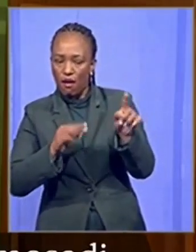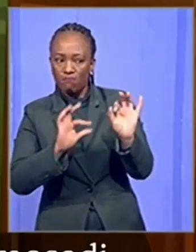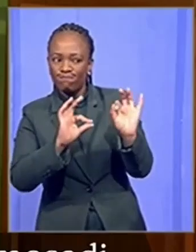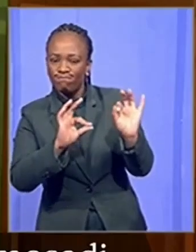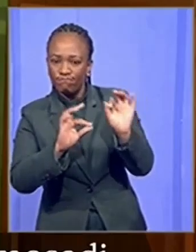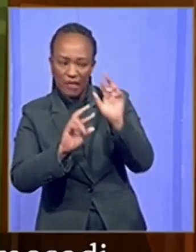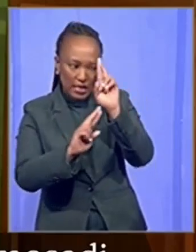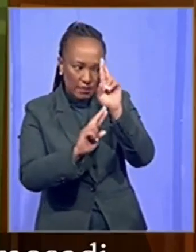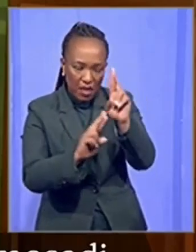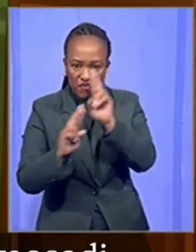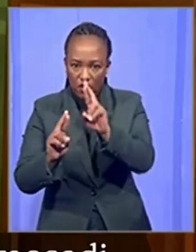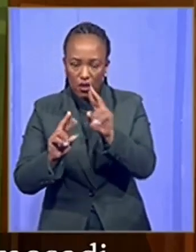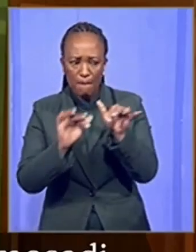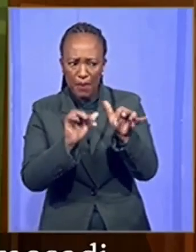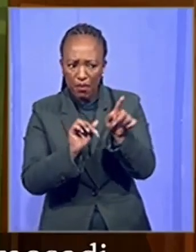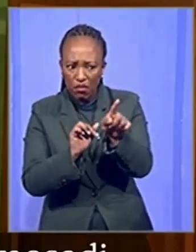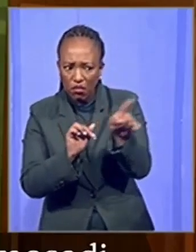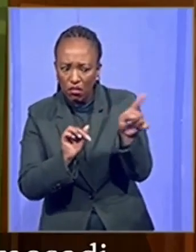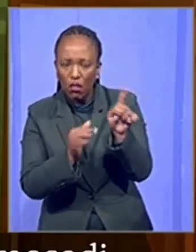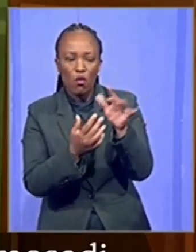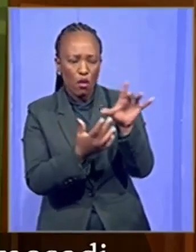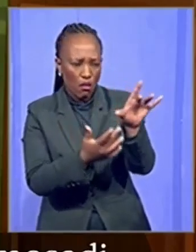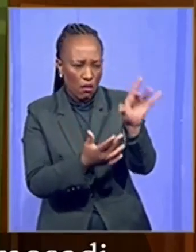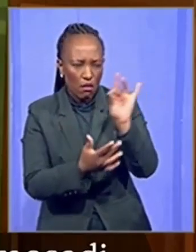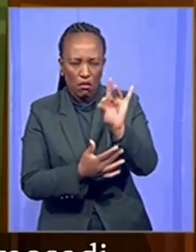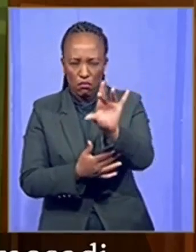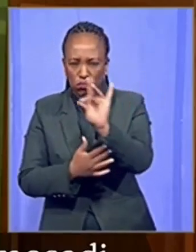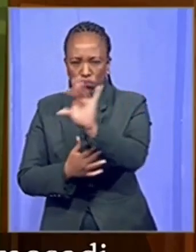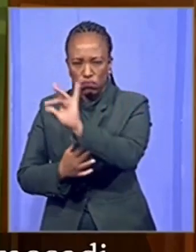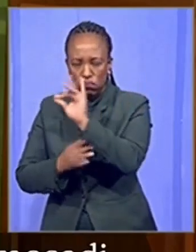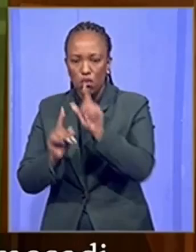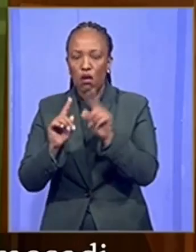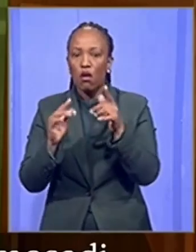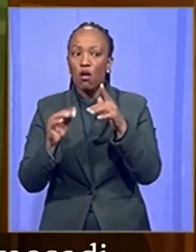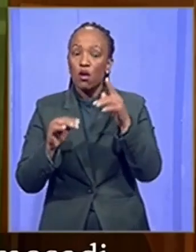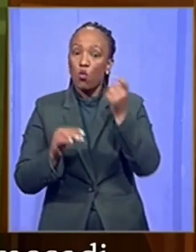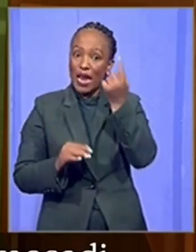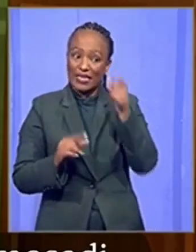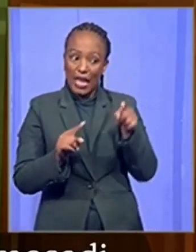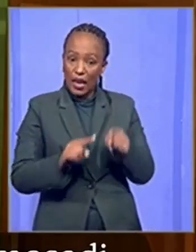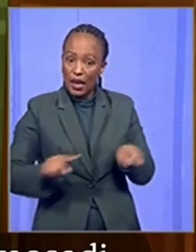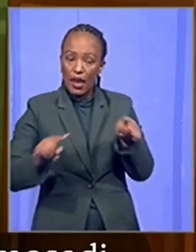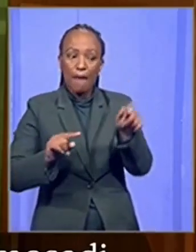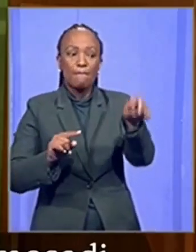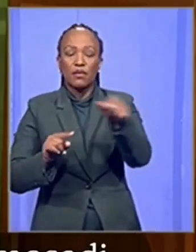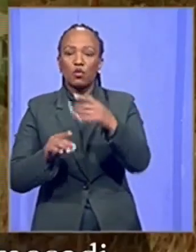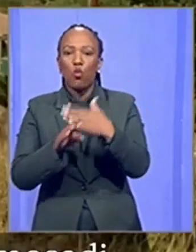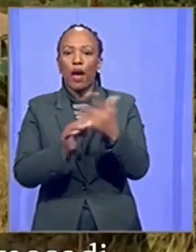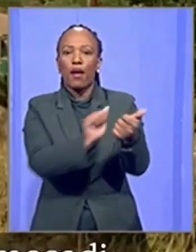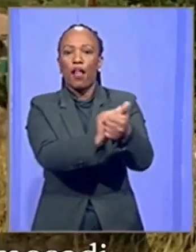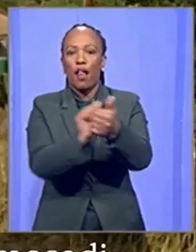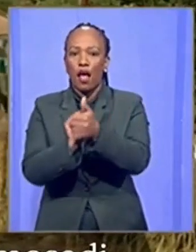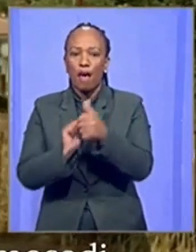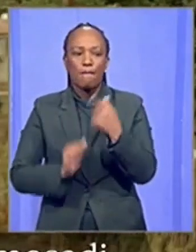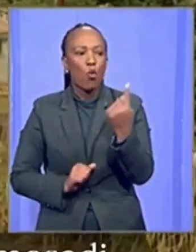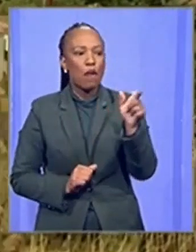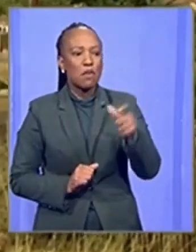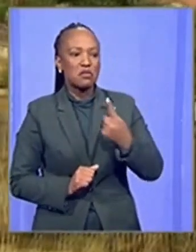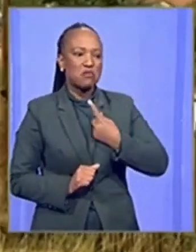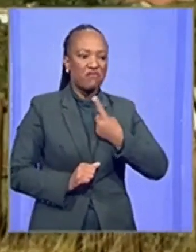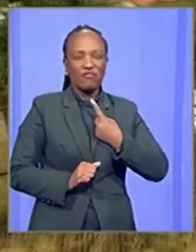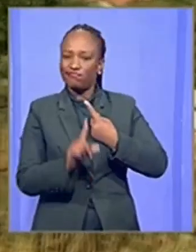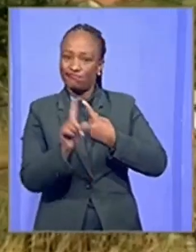of our people, the leadership that will understand that here we talk about collectivism, it's not about individualism. Amathuba a re o ikelela